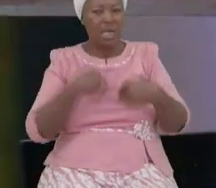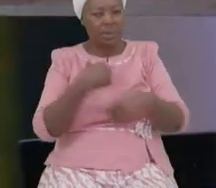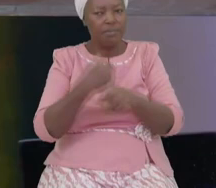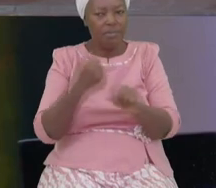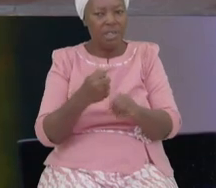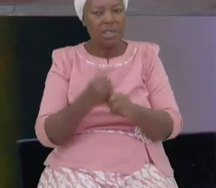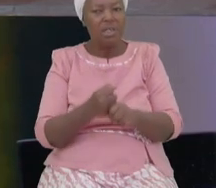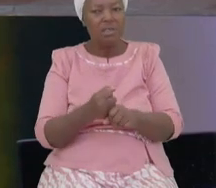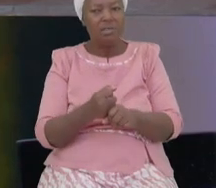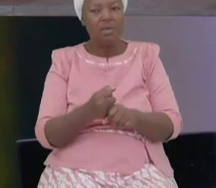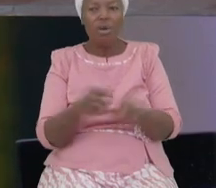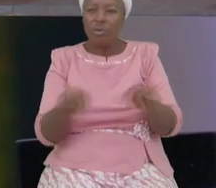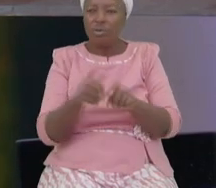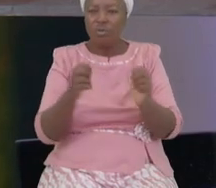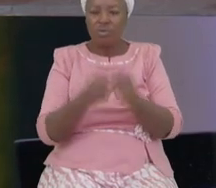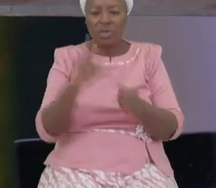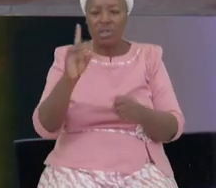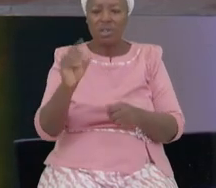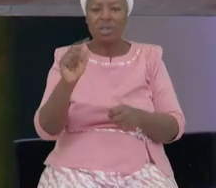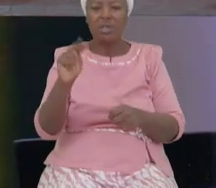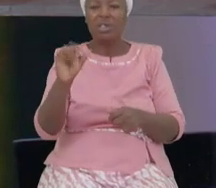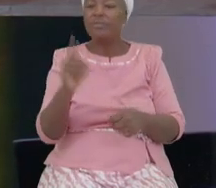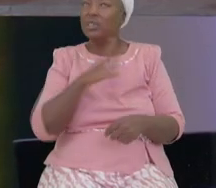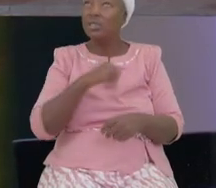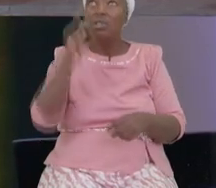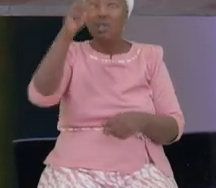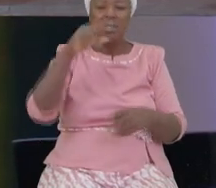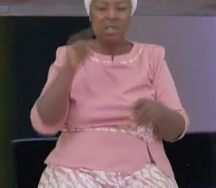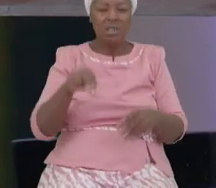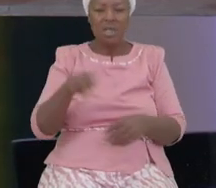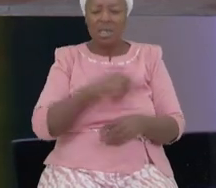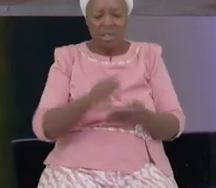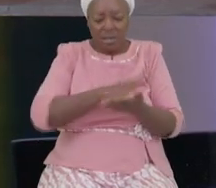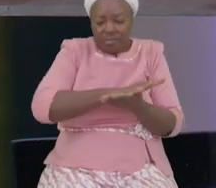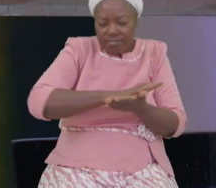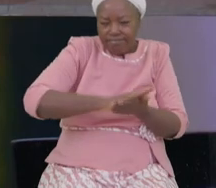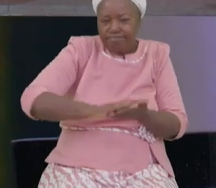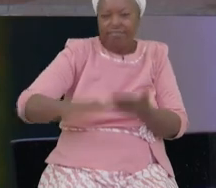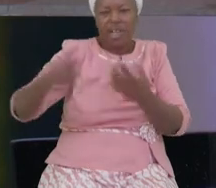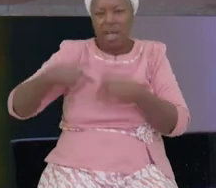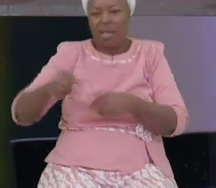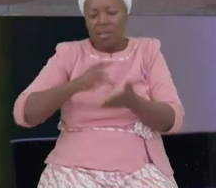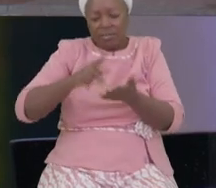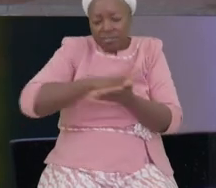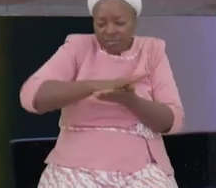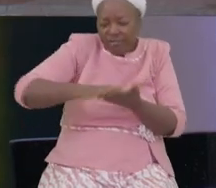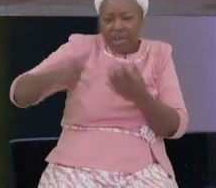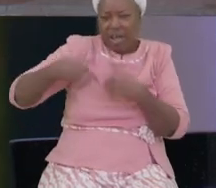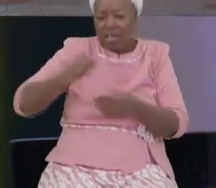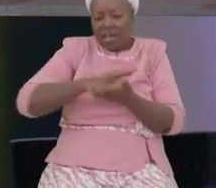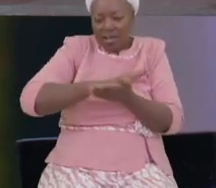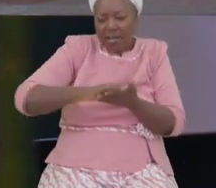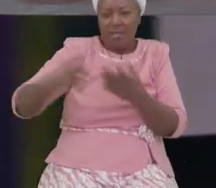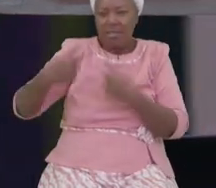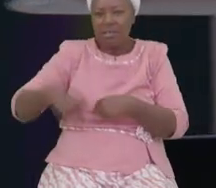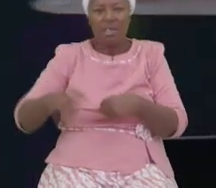purged heart, a pardoned heart, a purified heart, a cleansed heart. It